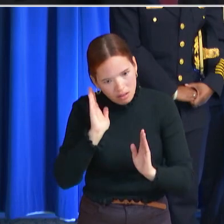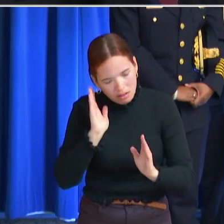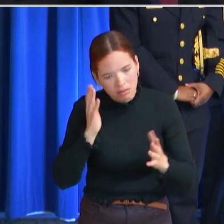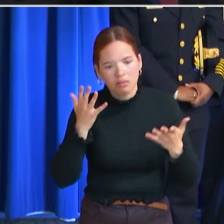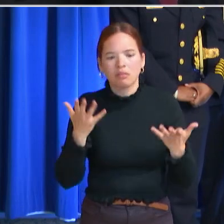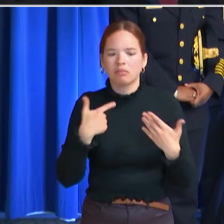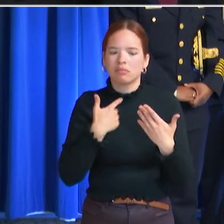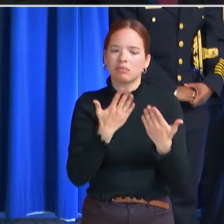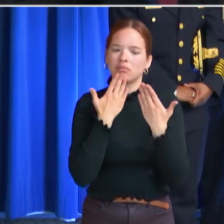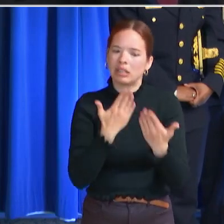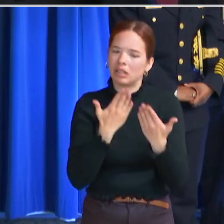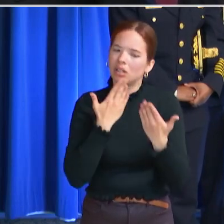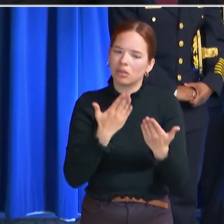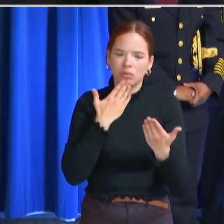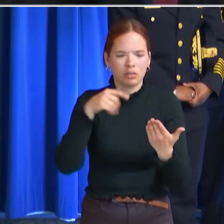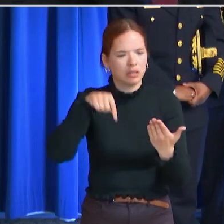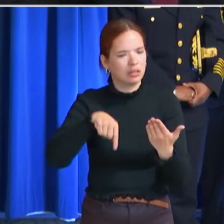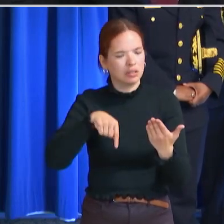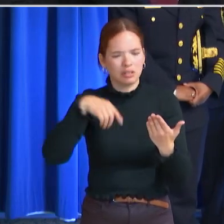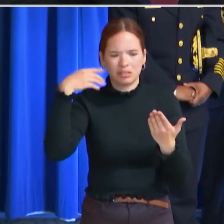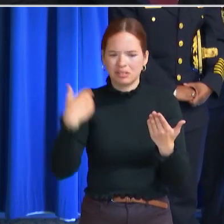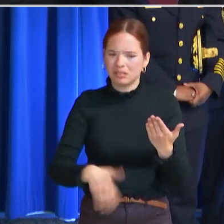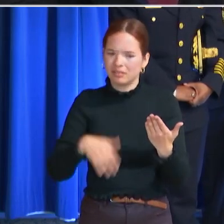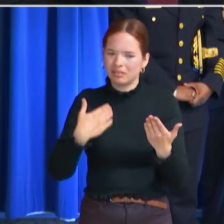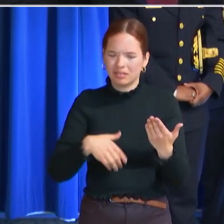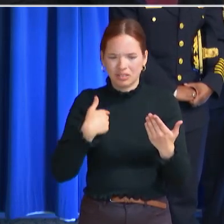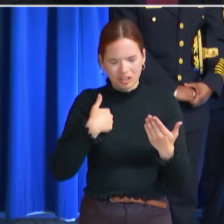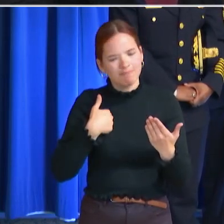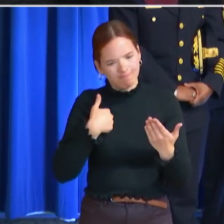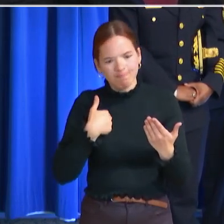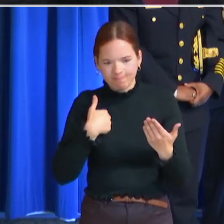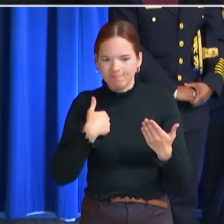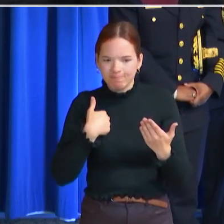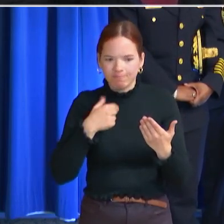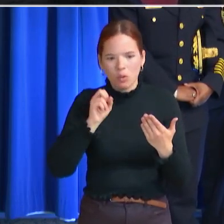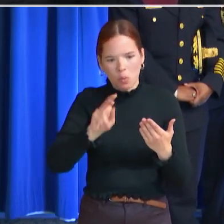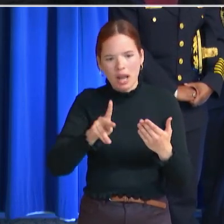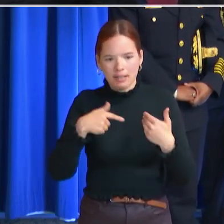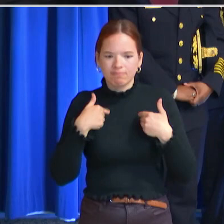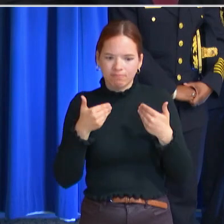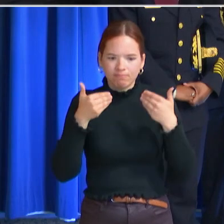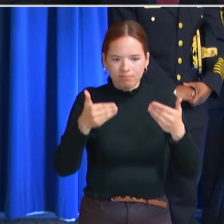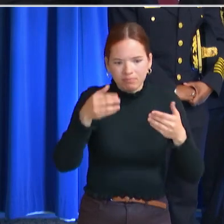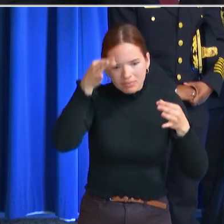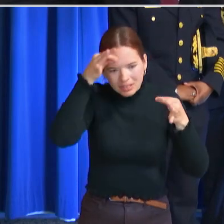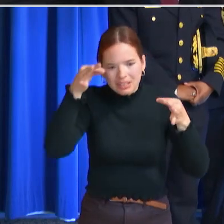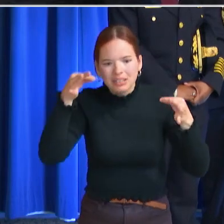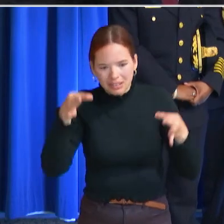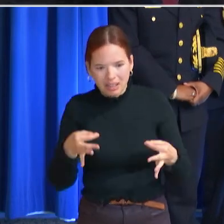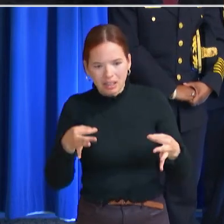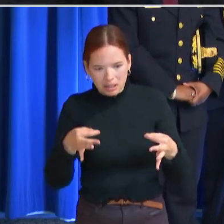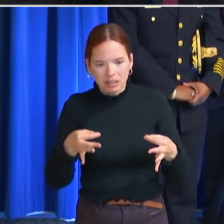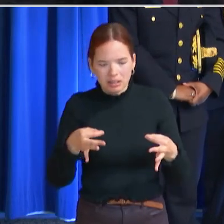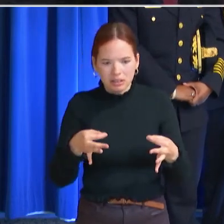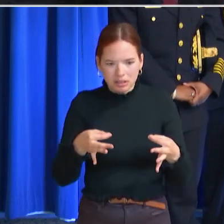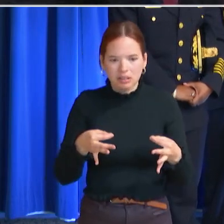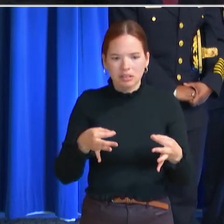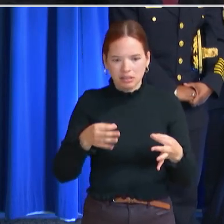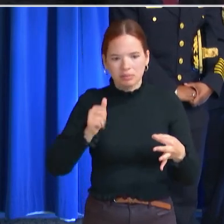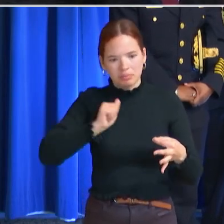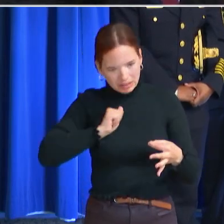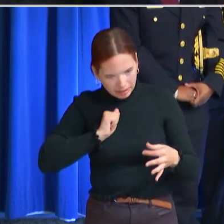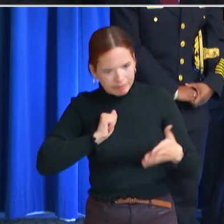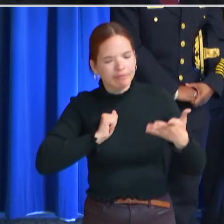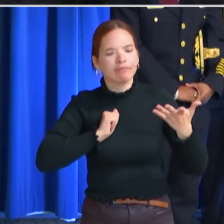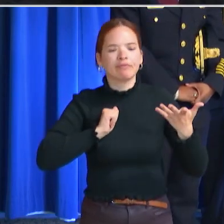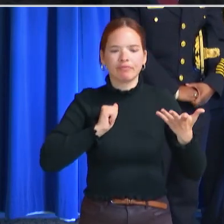this is a move that I have decided to make for Robert Conte. I have decided to make this move, in addition to it being for Robert